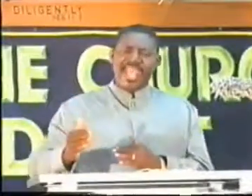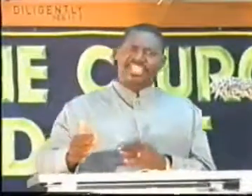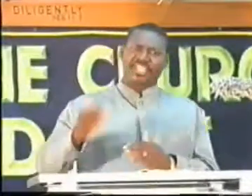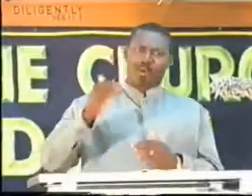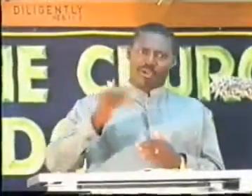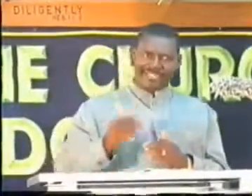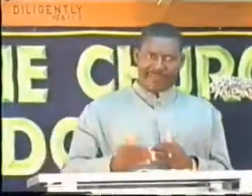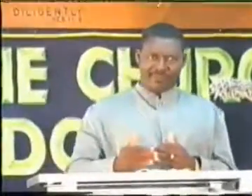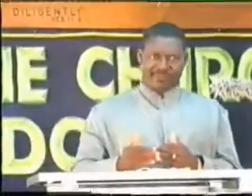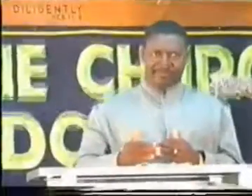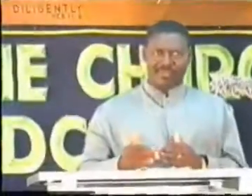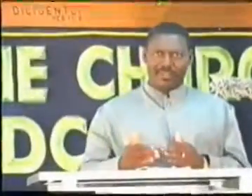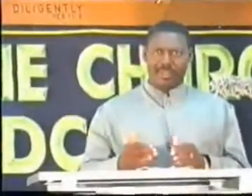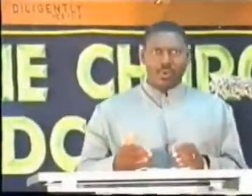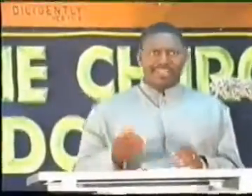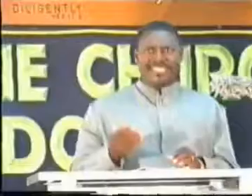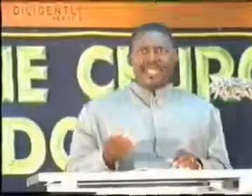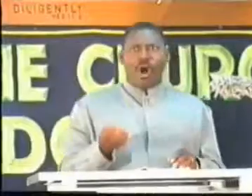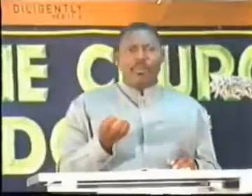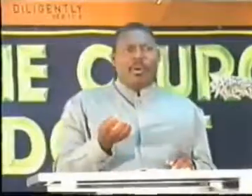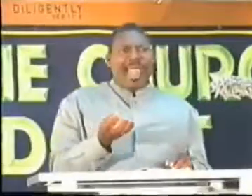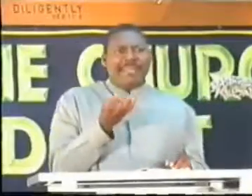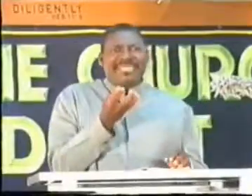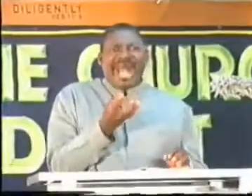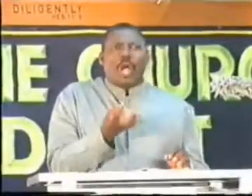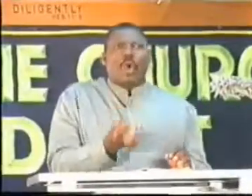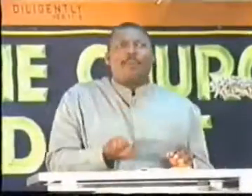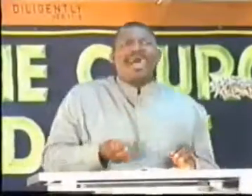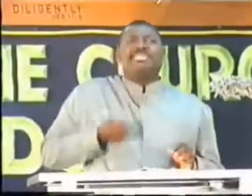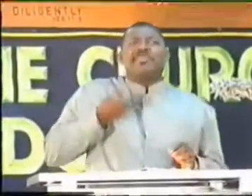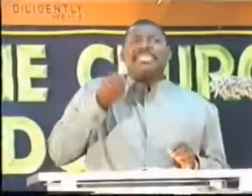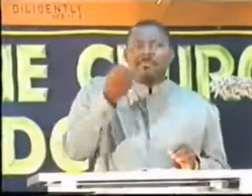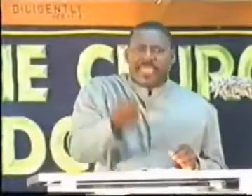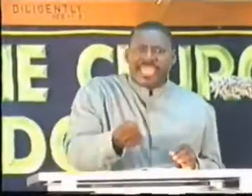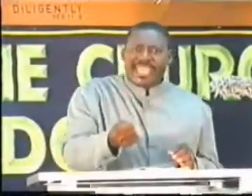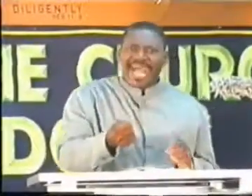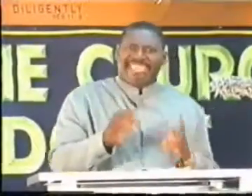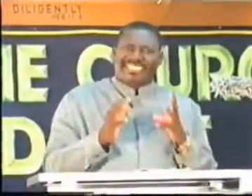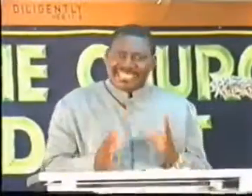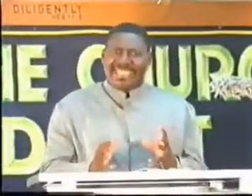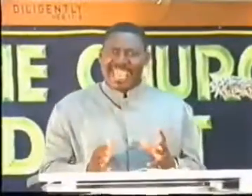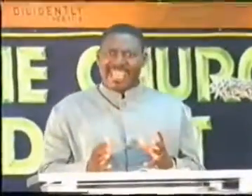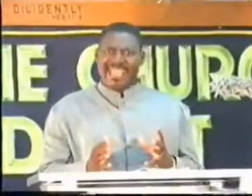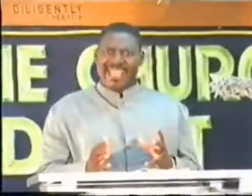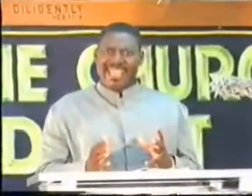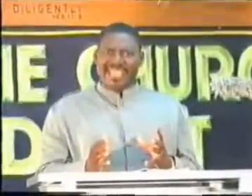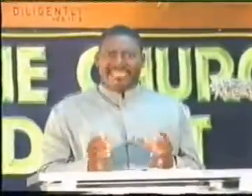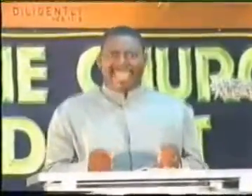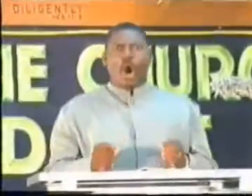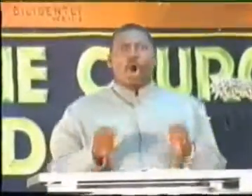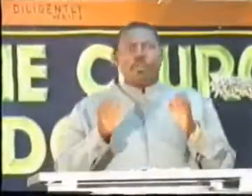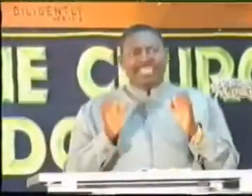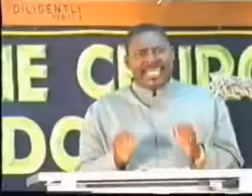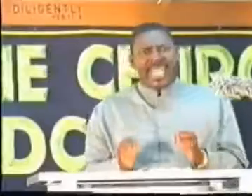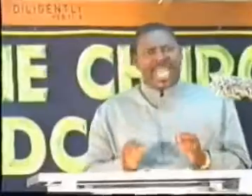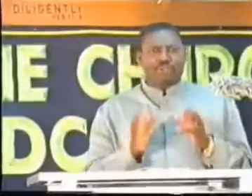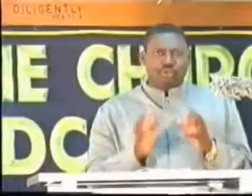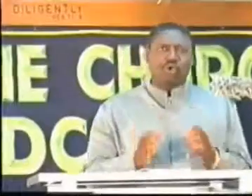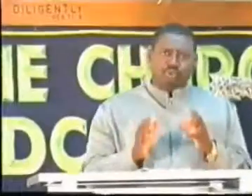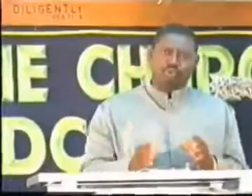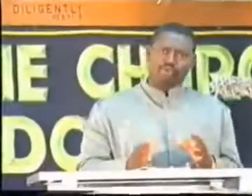Udie, a share one, Sano. Was a Womo Ebenya commandment be a shadier? Say,